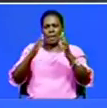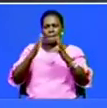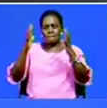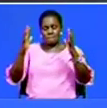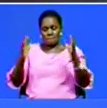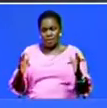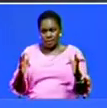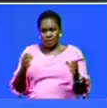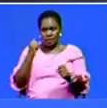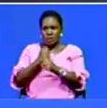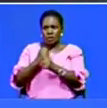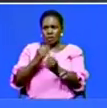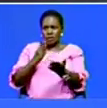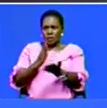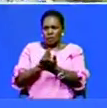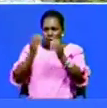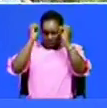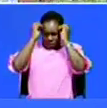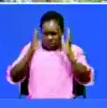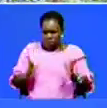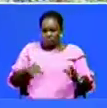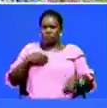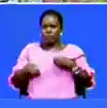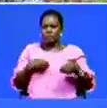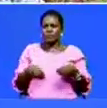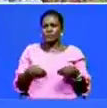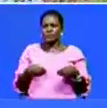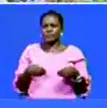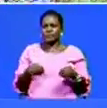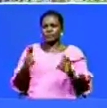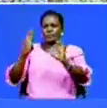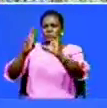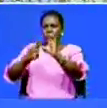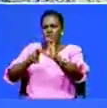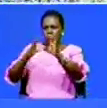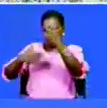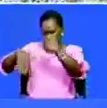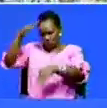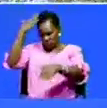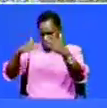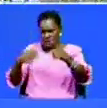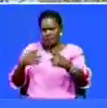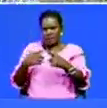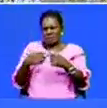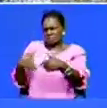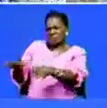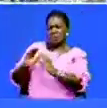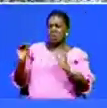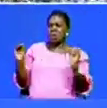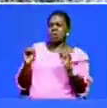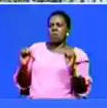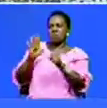na washirika ni kuhakikisha kwamba wanafunzi wote wanaoishi na ulemavu wanajiunga na vyuo vikuu pasi na kuhisi kutengwa,